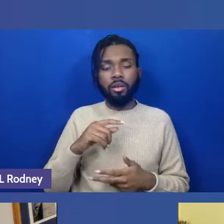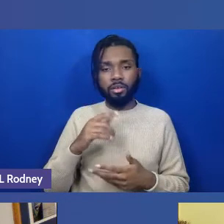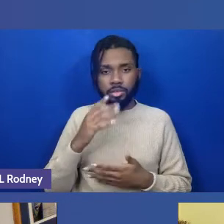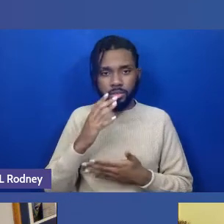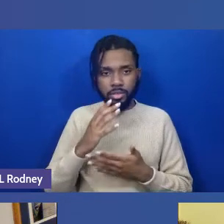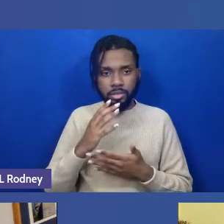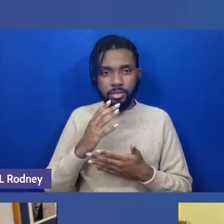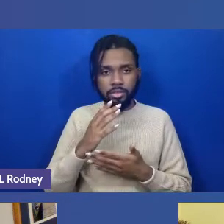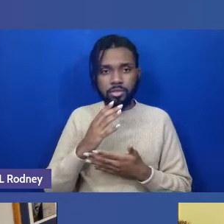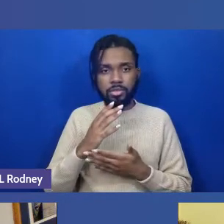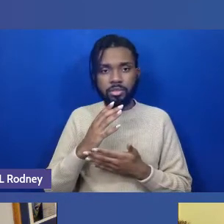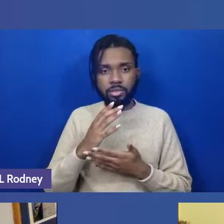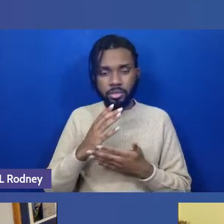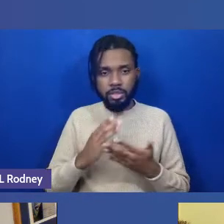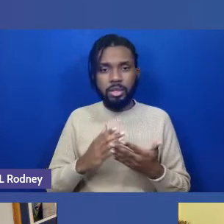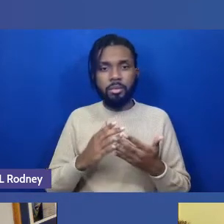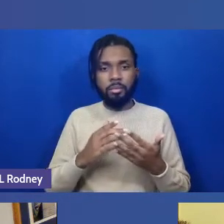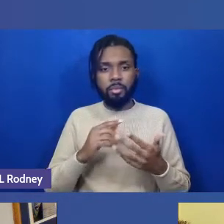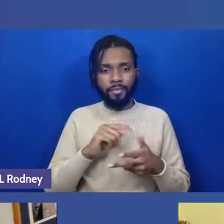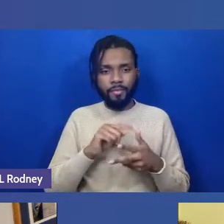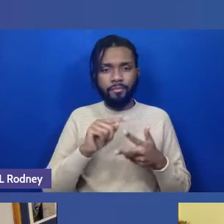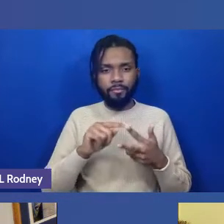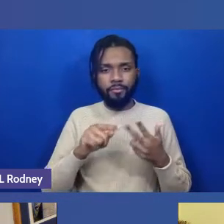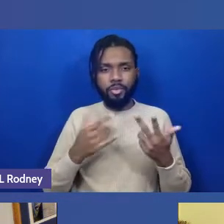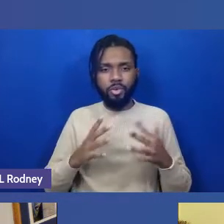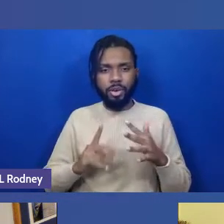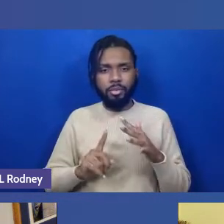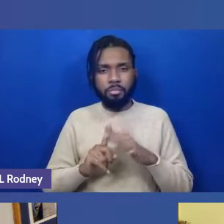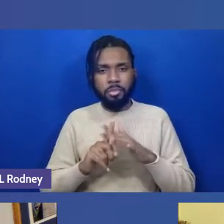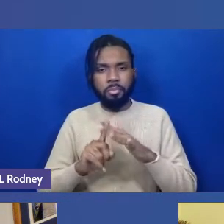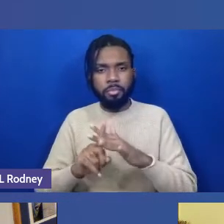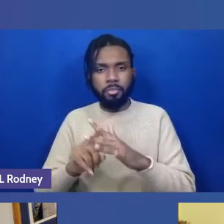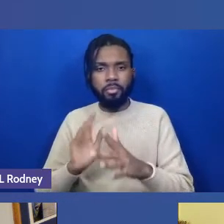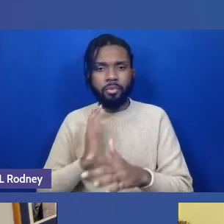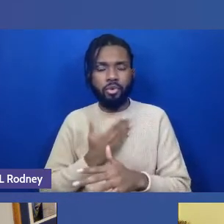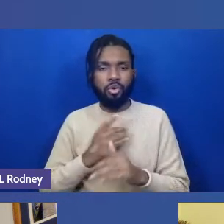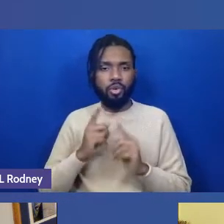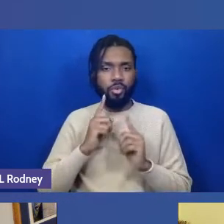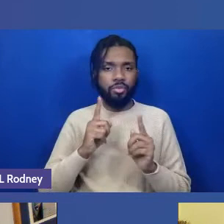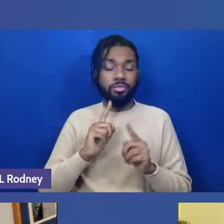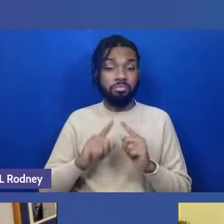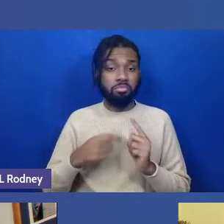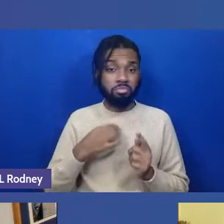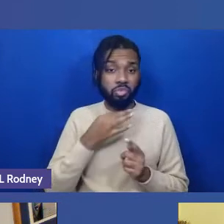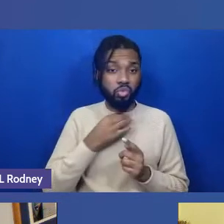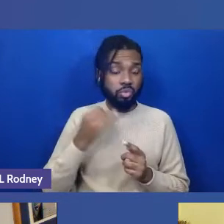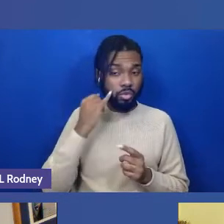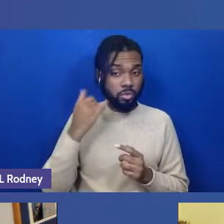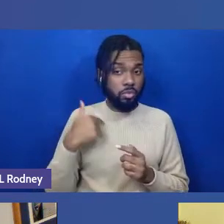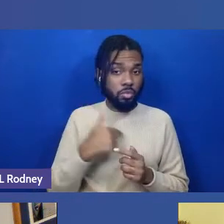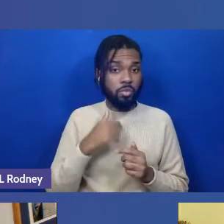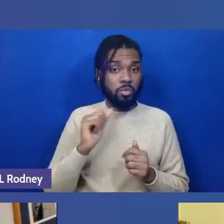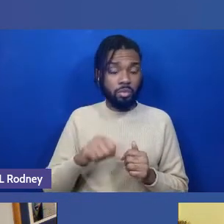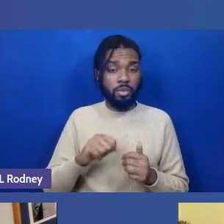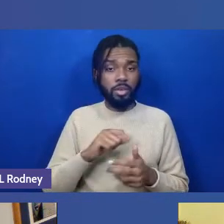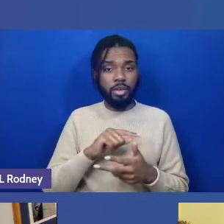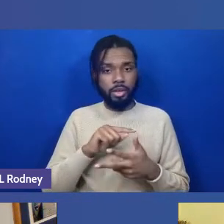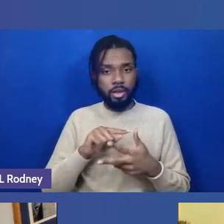their way woven through the conversation. And I wonder if we can kind of bring this section of the conversation